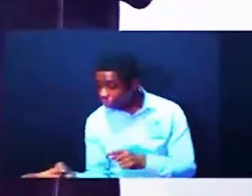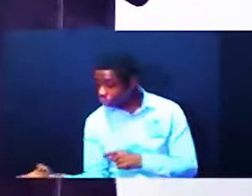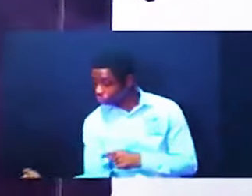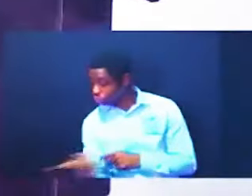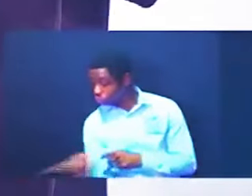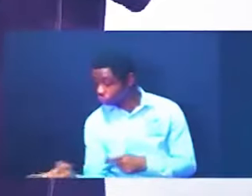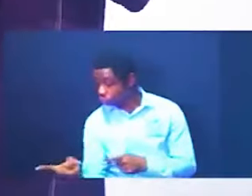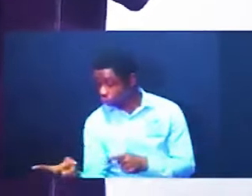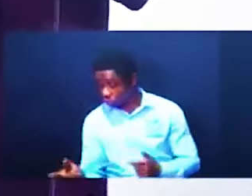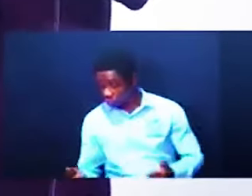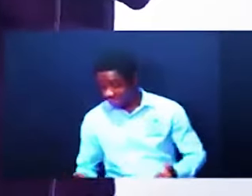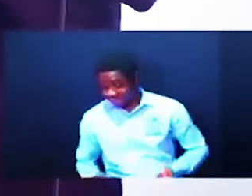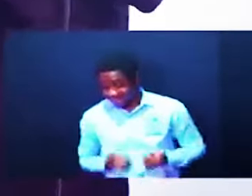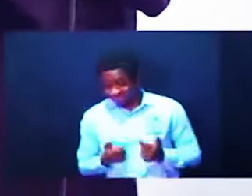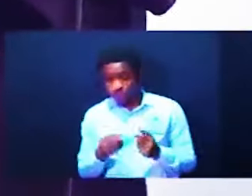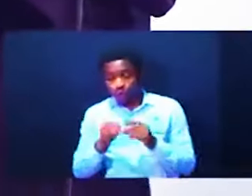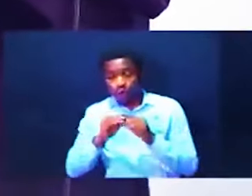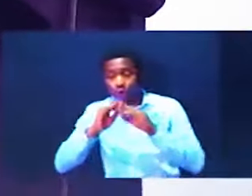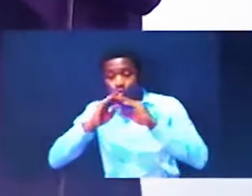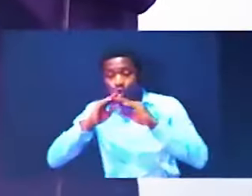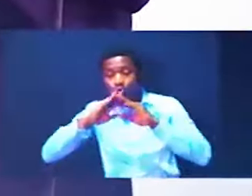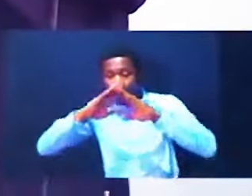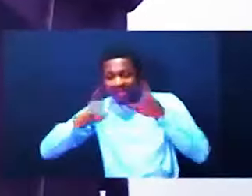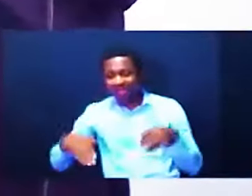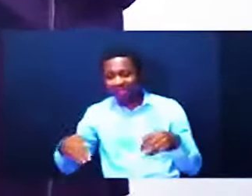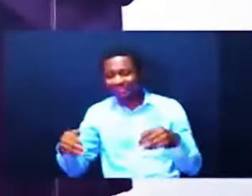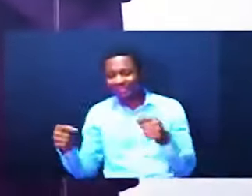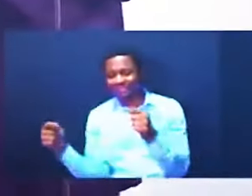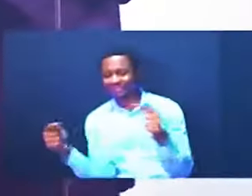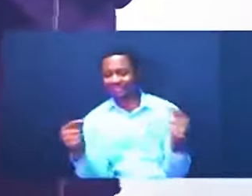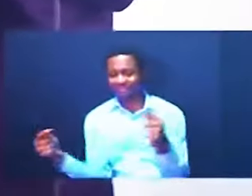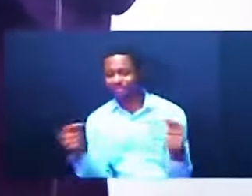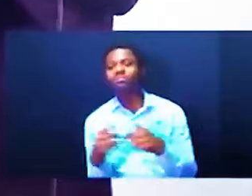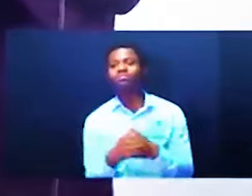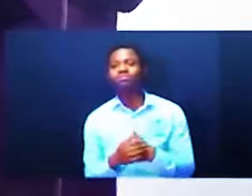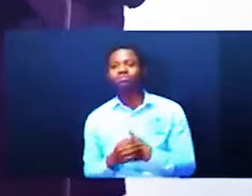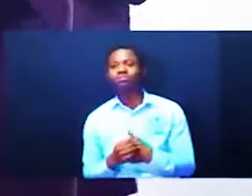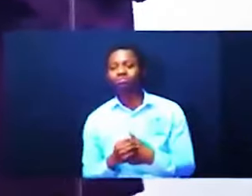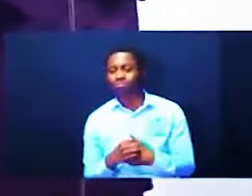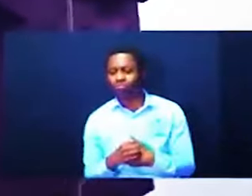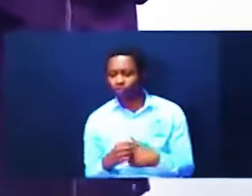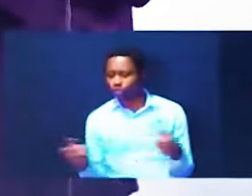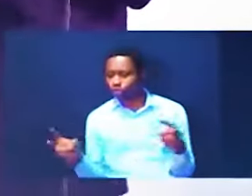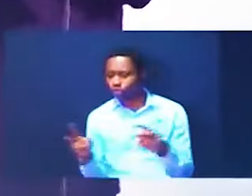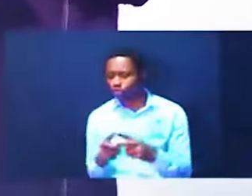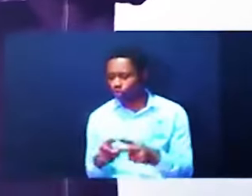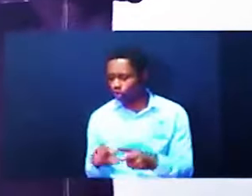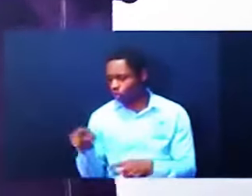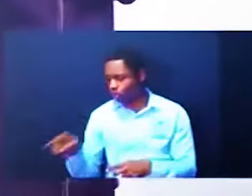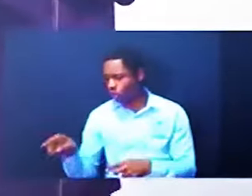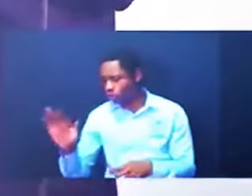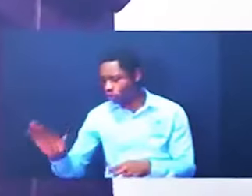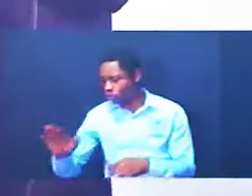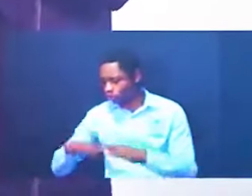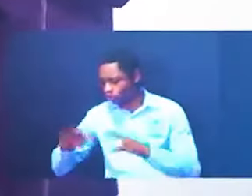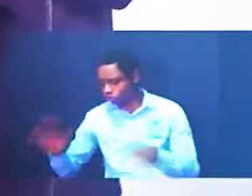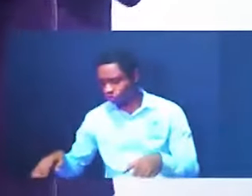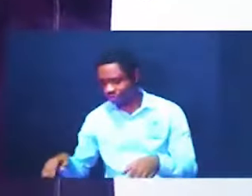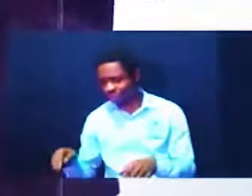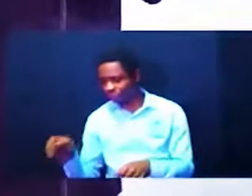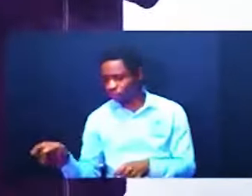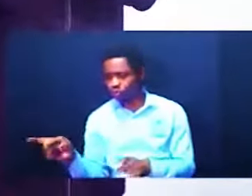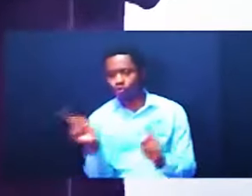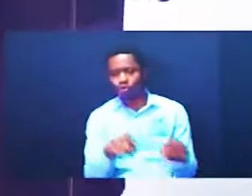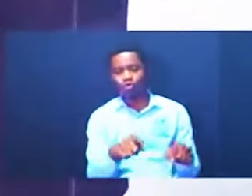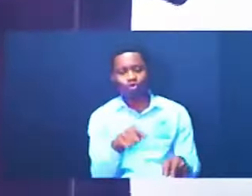And so now we nipa ubo fipa. And the children will go to each other's house and play. But they know that their mothers are friends.